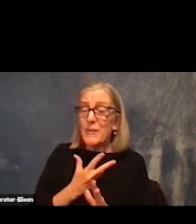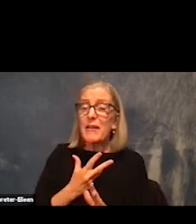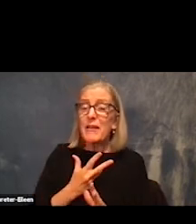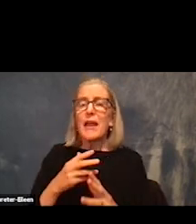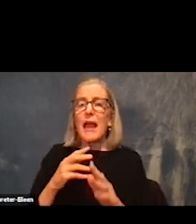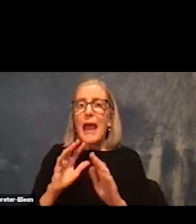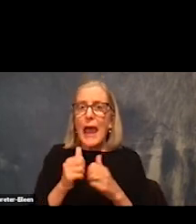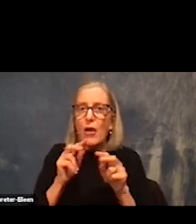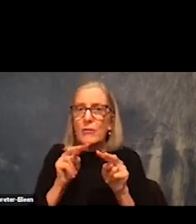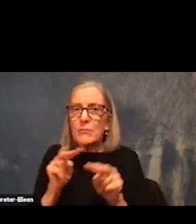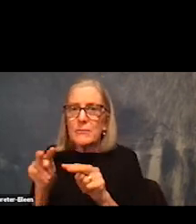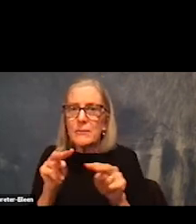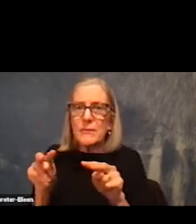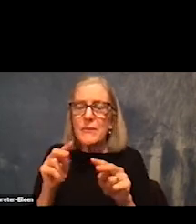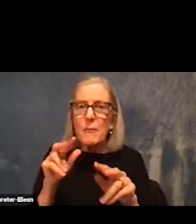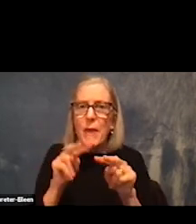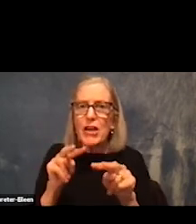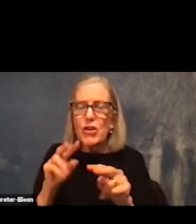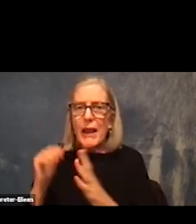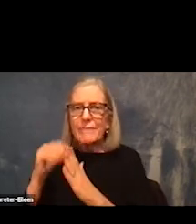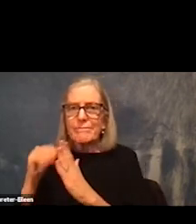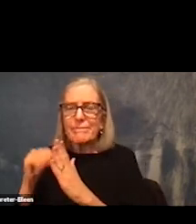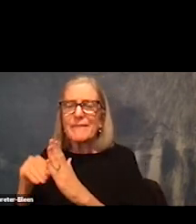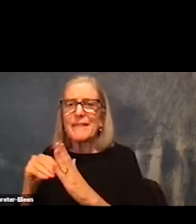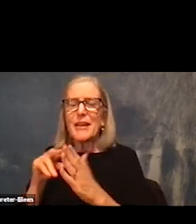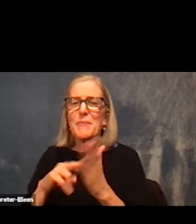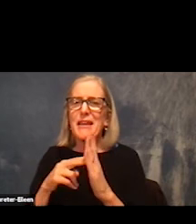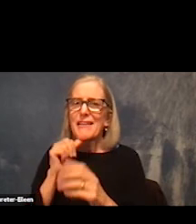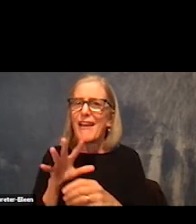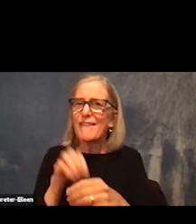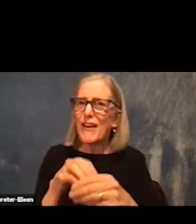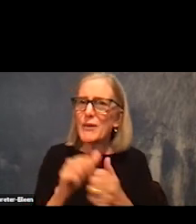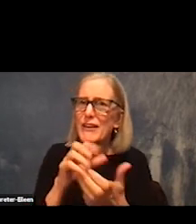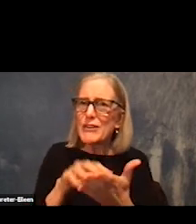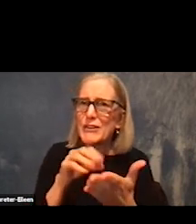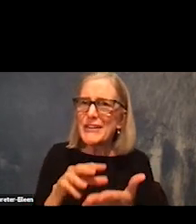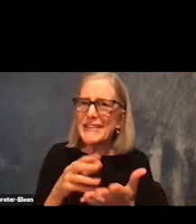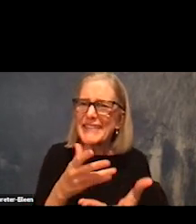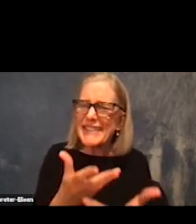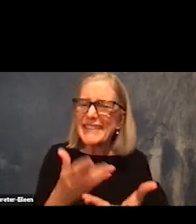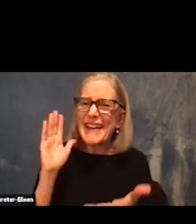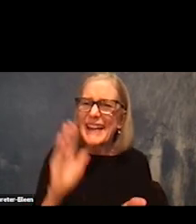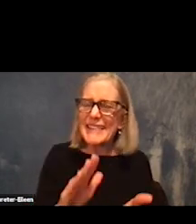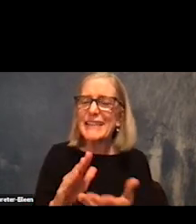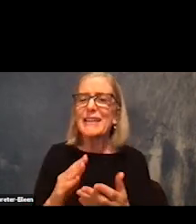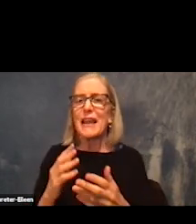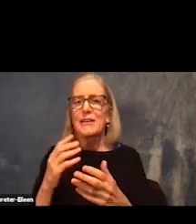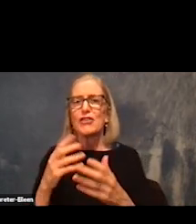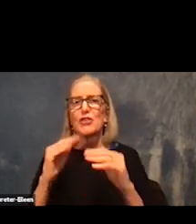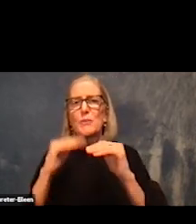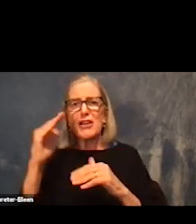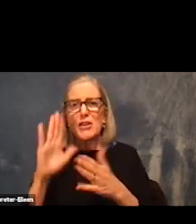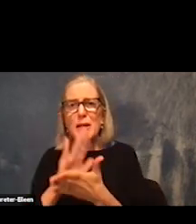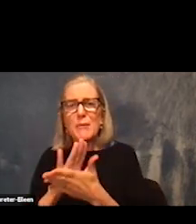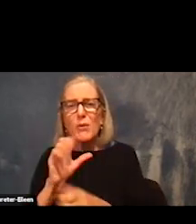their support of students. They complain that it's meaningless paperwork that they send home. They also tell me too often parents don't even